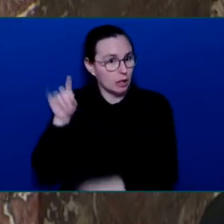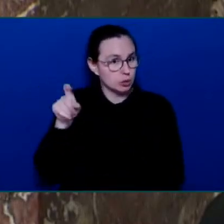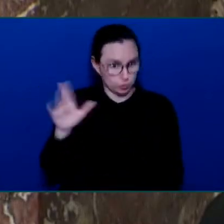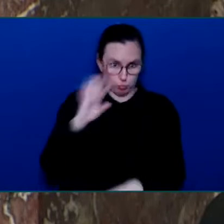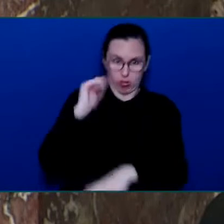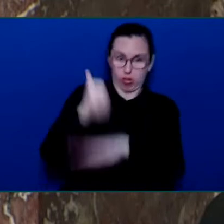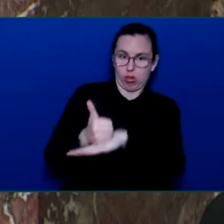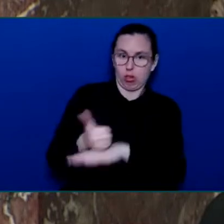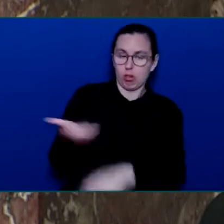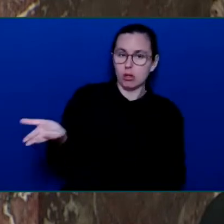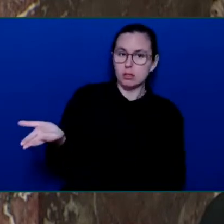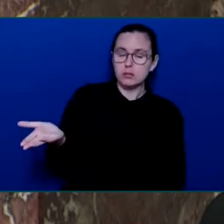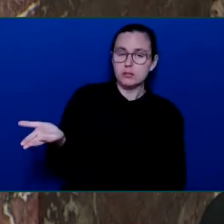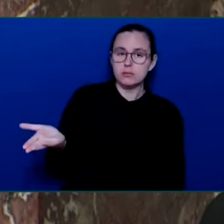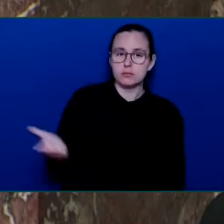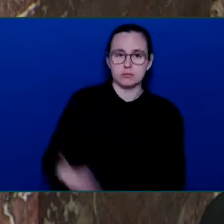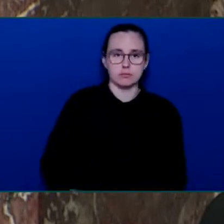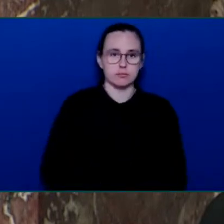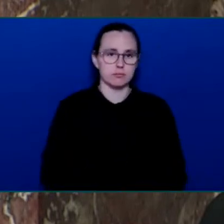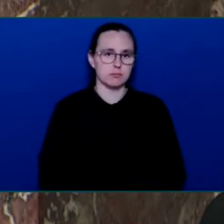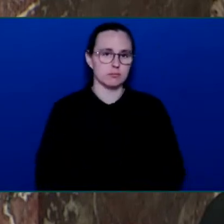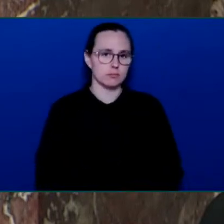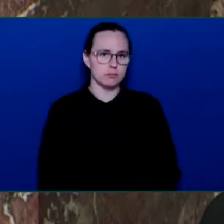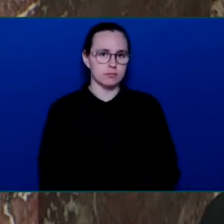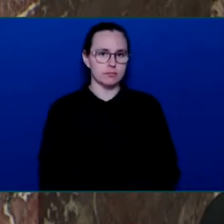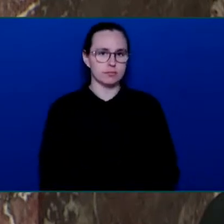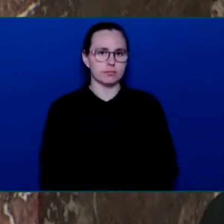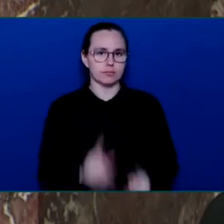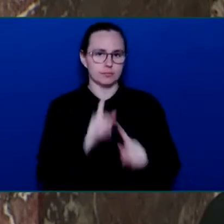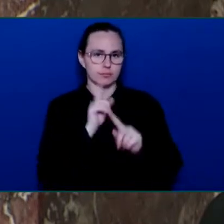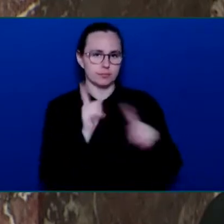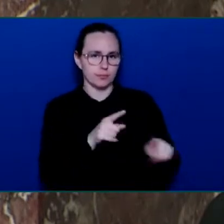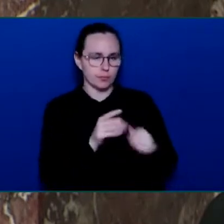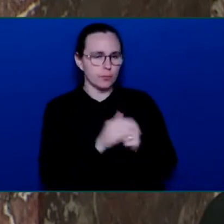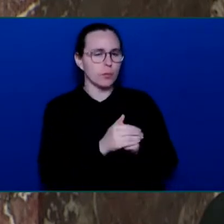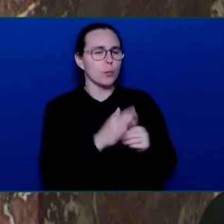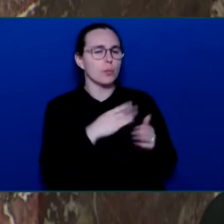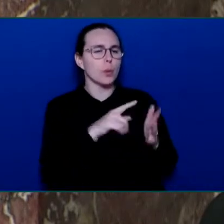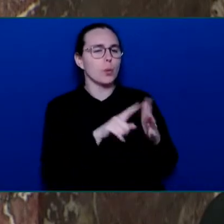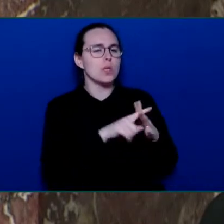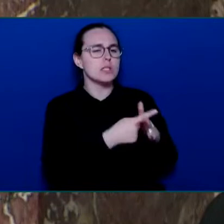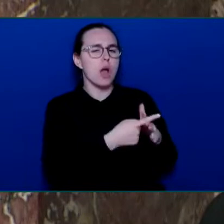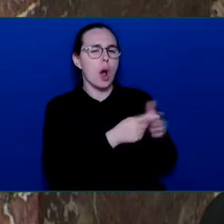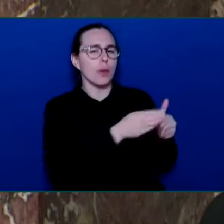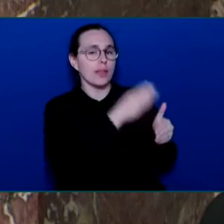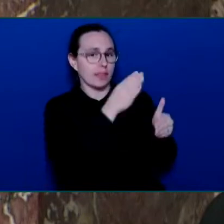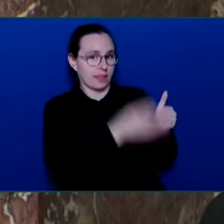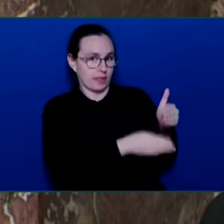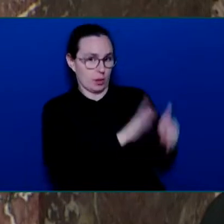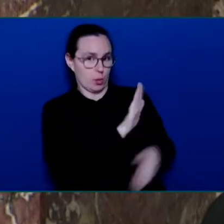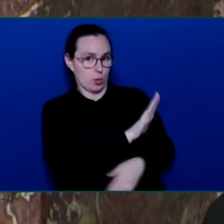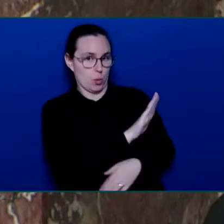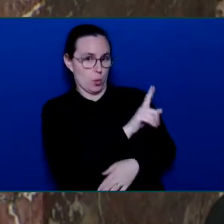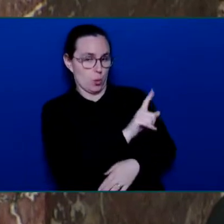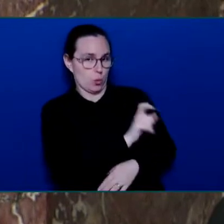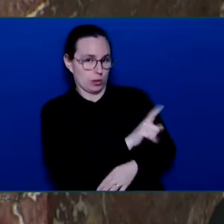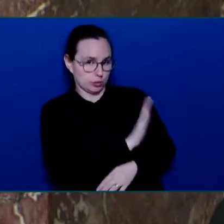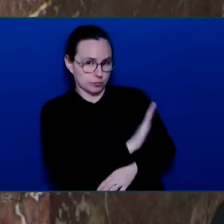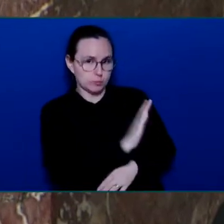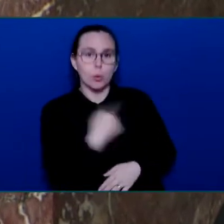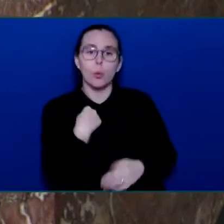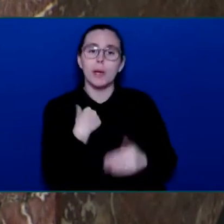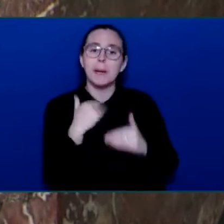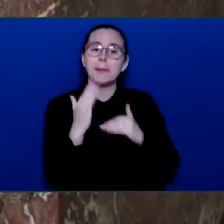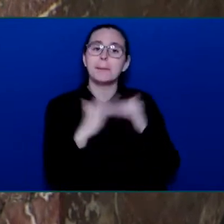she would look forward, as we all have, as we've been building the biodiversity and ecosystem health framework with partners, particularly First